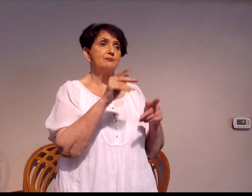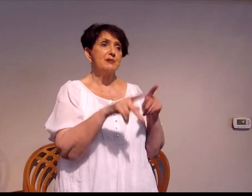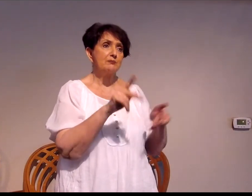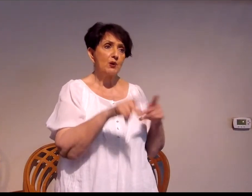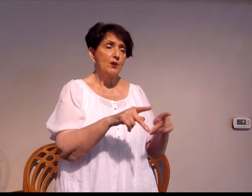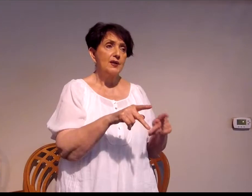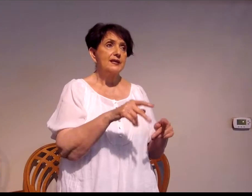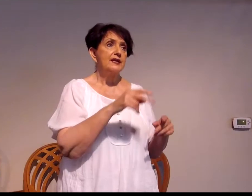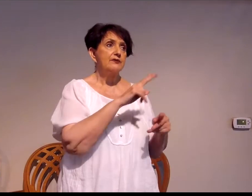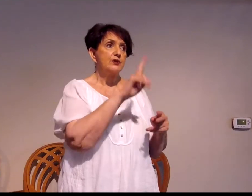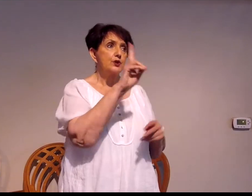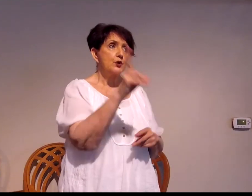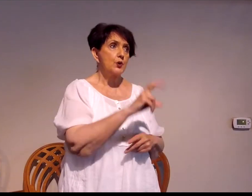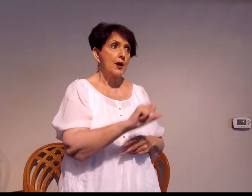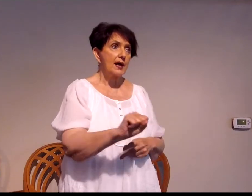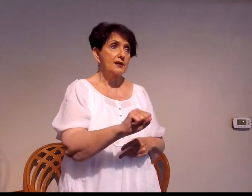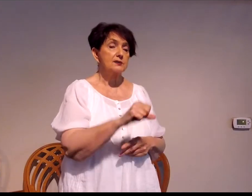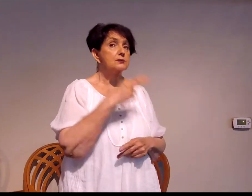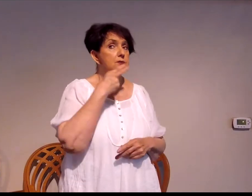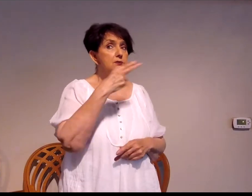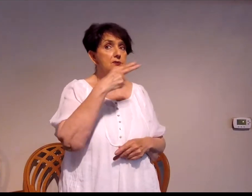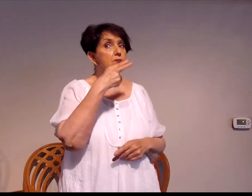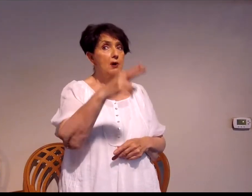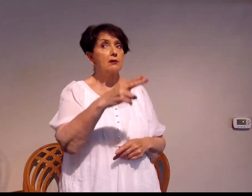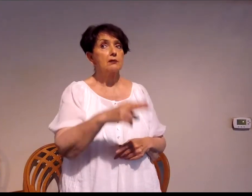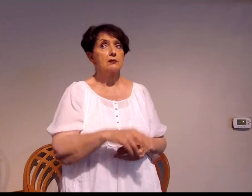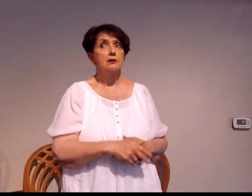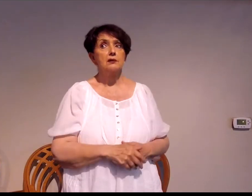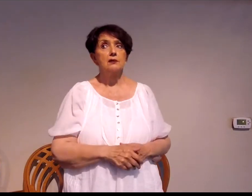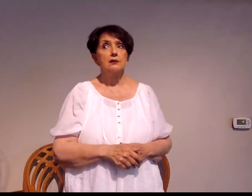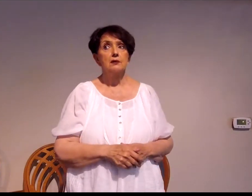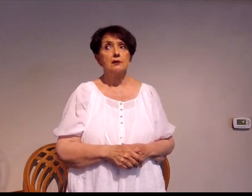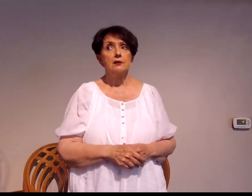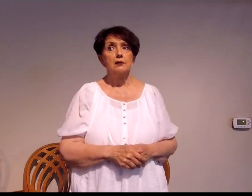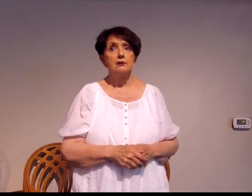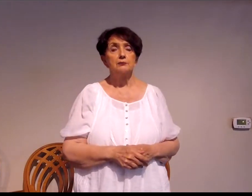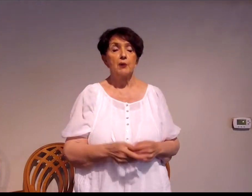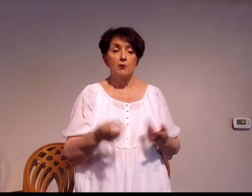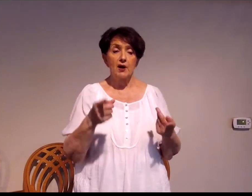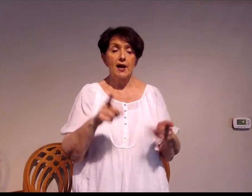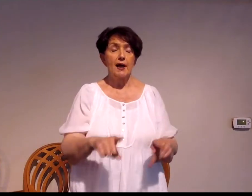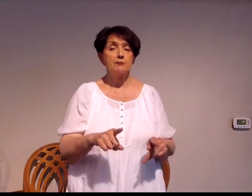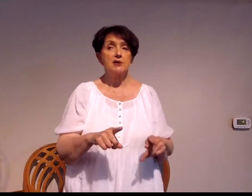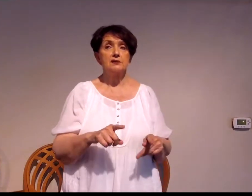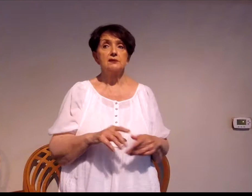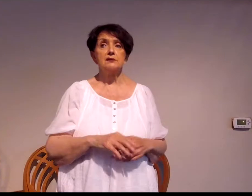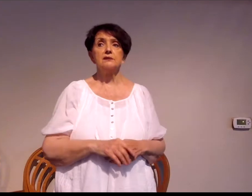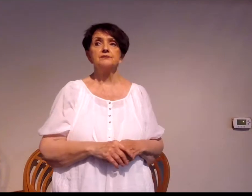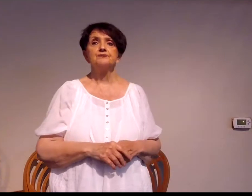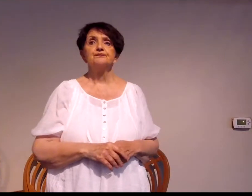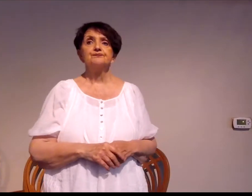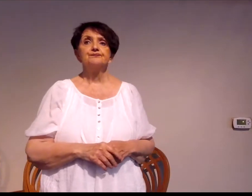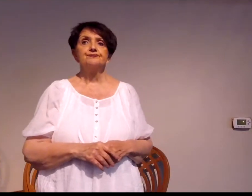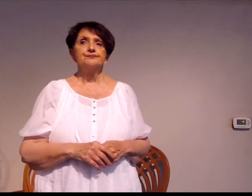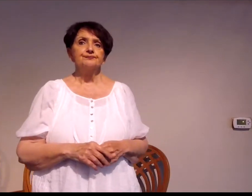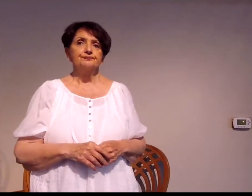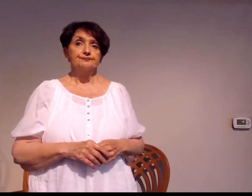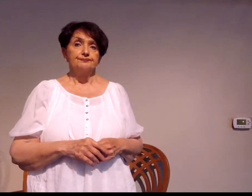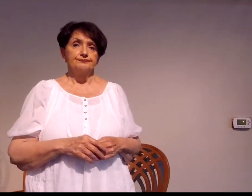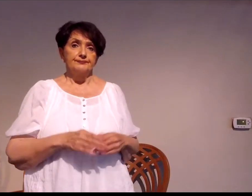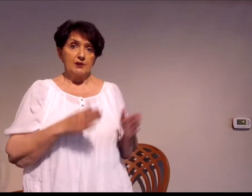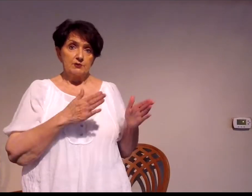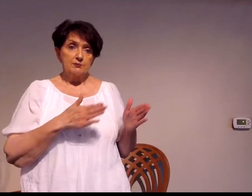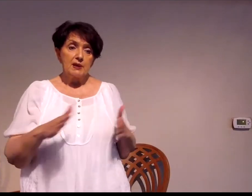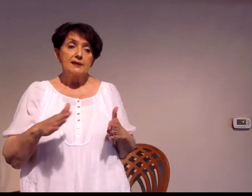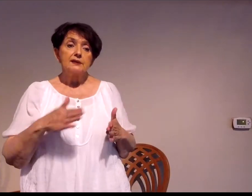you or attempt to get you to give it up. But what happened in this process, because I was intentional and I was willing to work